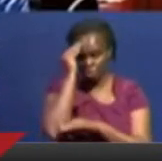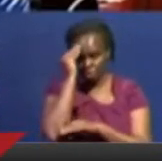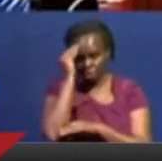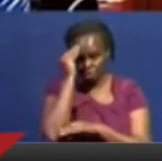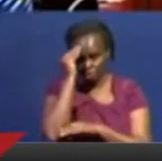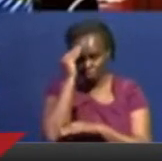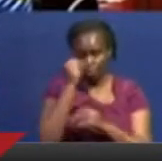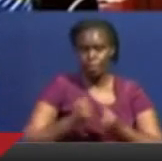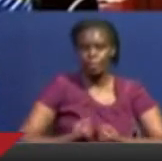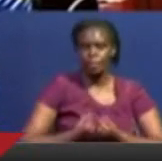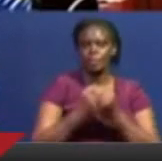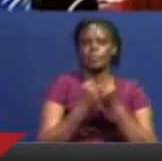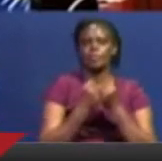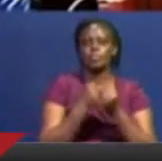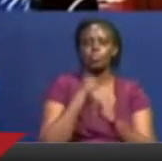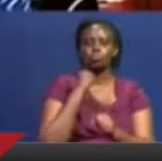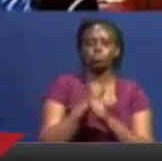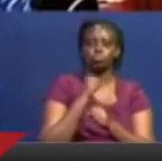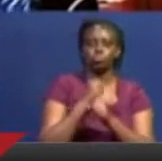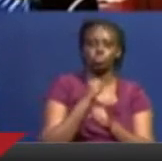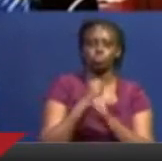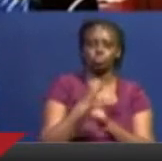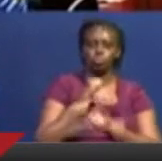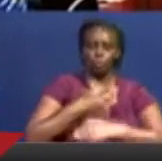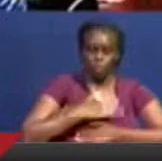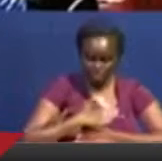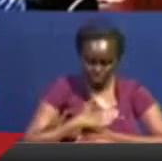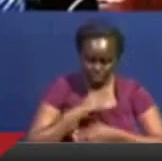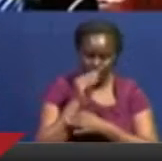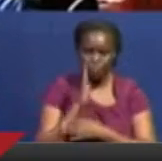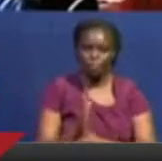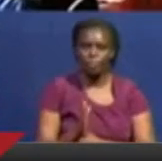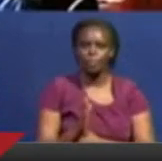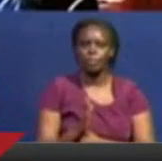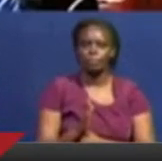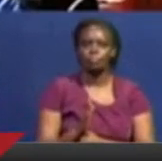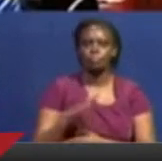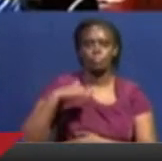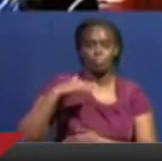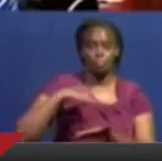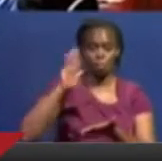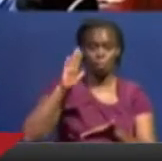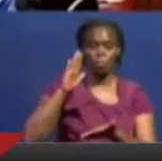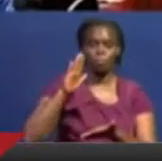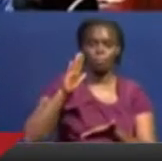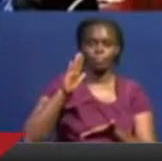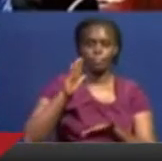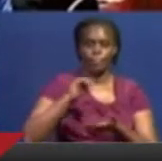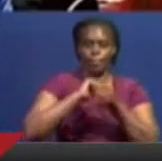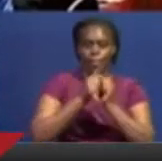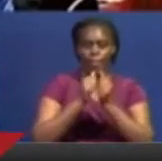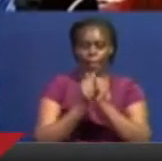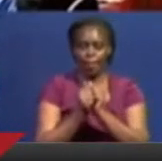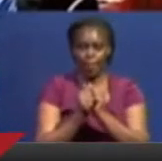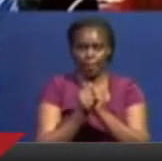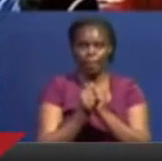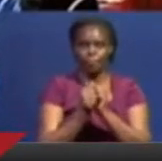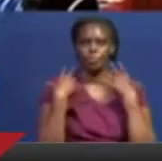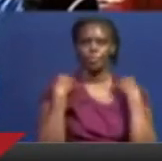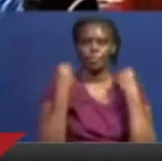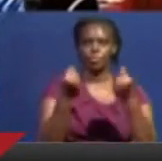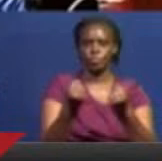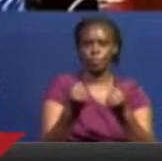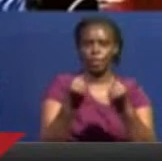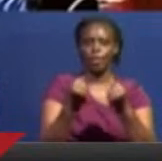recognizes and supports their efforts. Honorable Speaker, moreover, the amendment